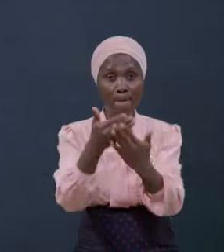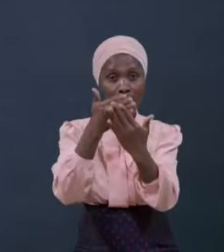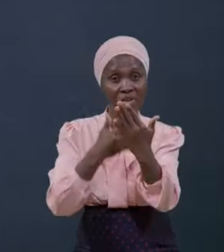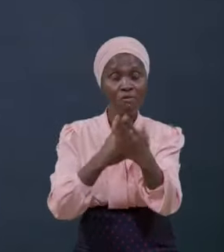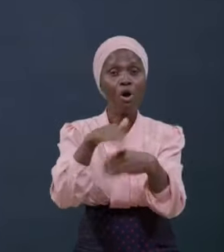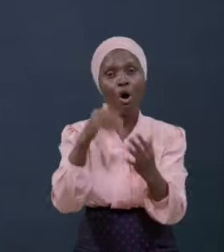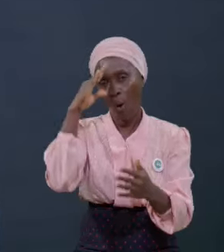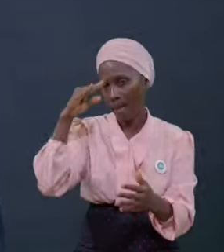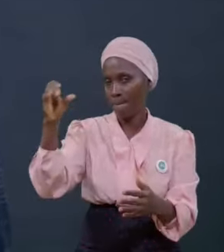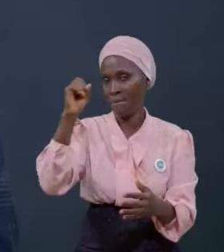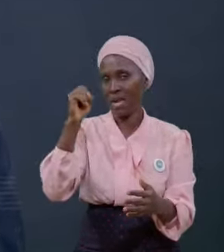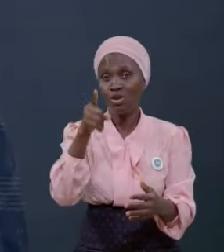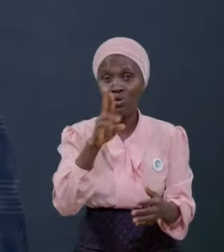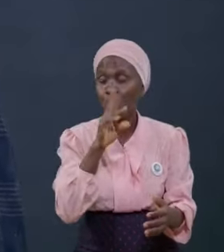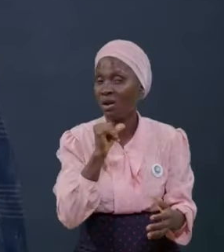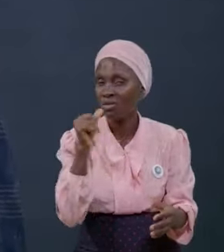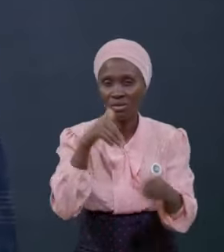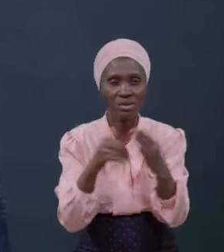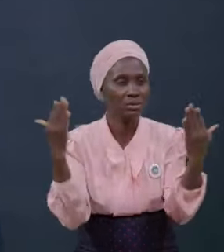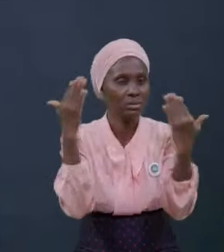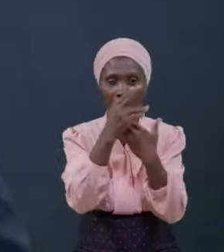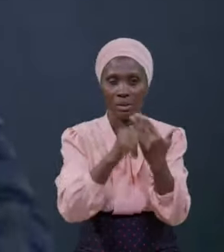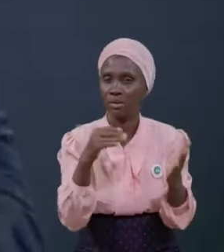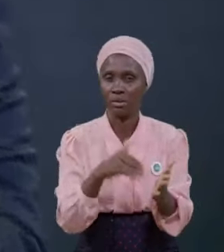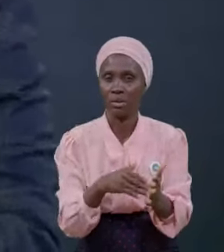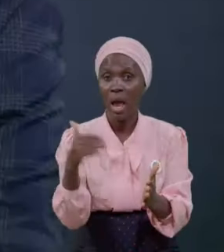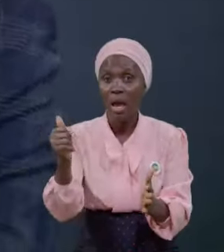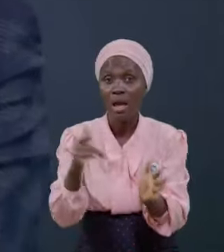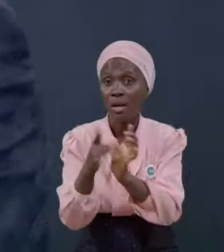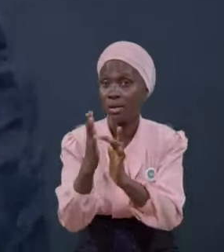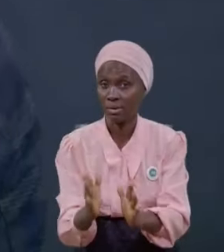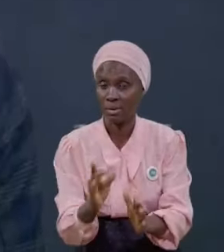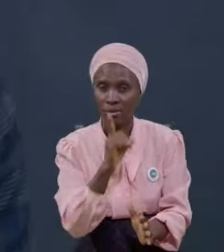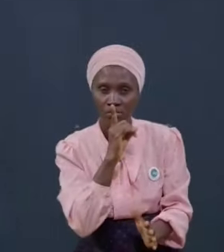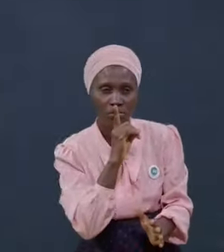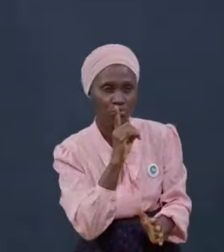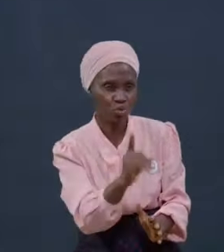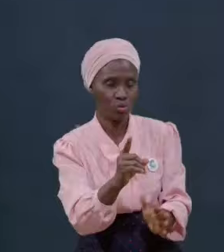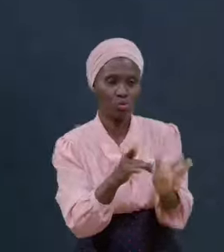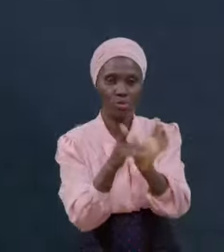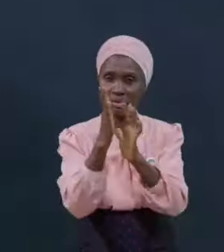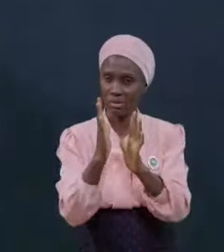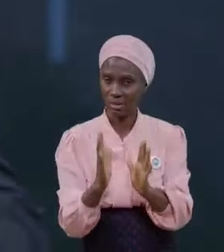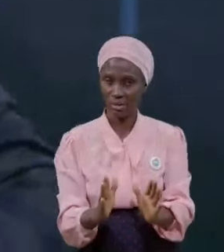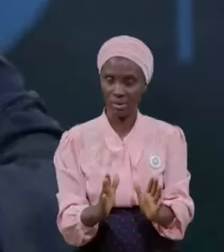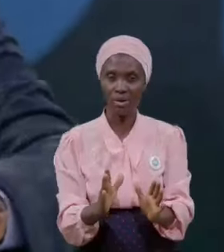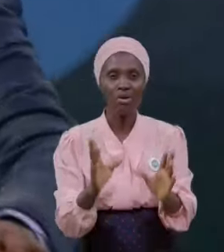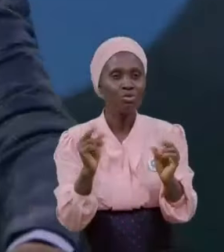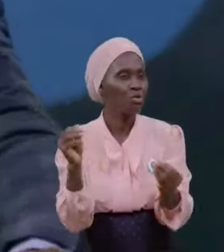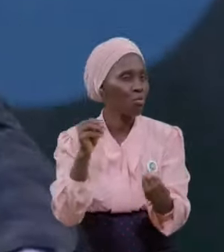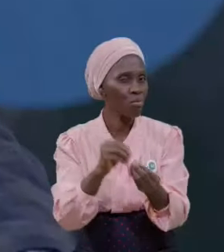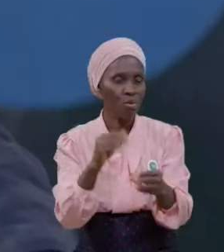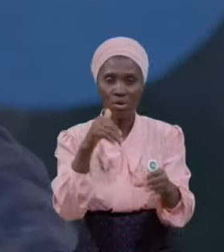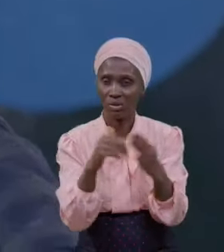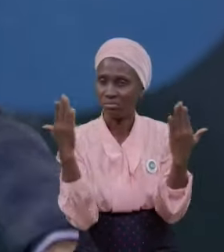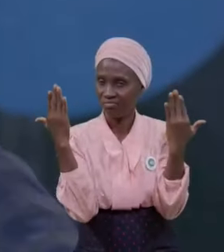A Christian, real, actual Christian, is no more in darkness. So let your light